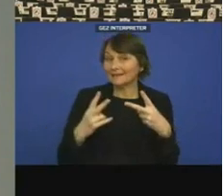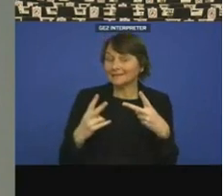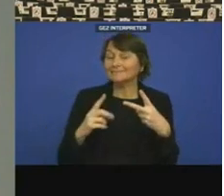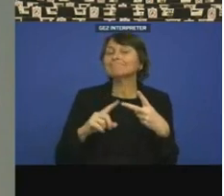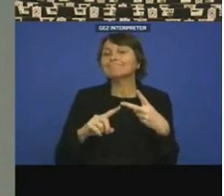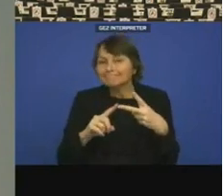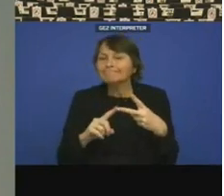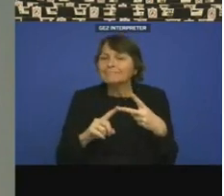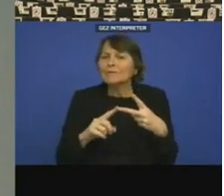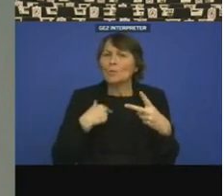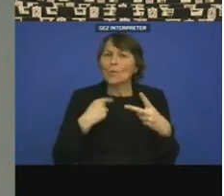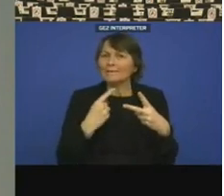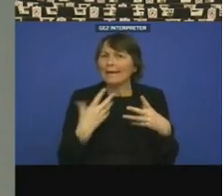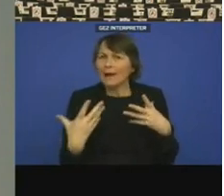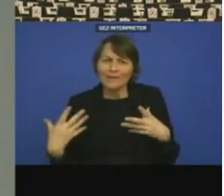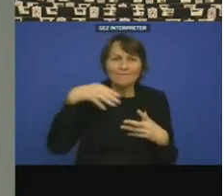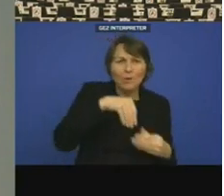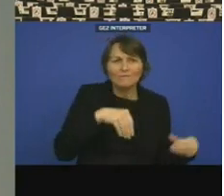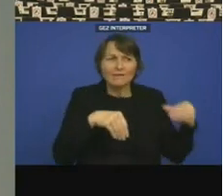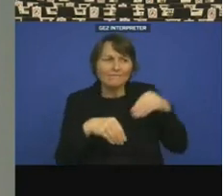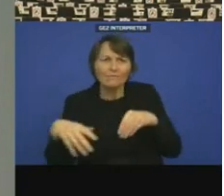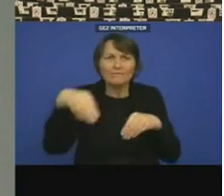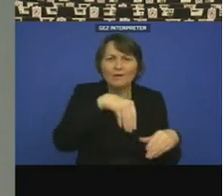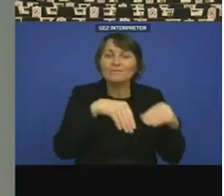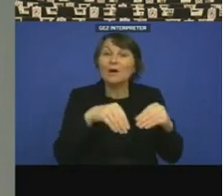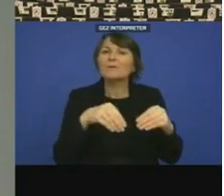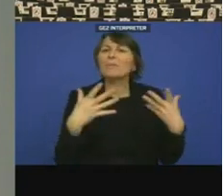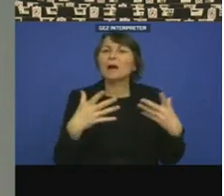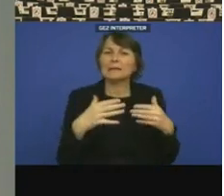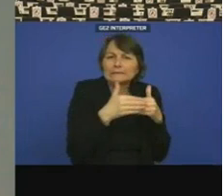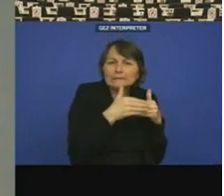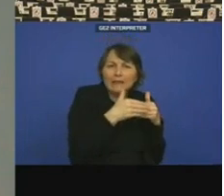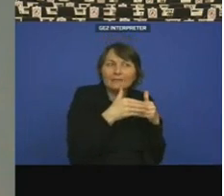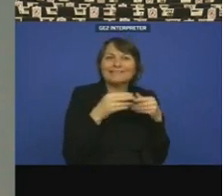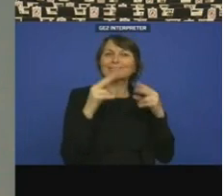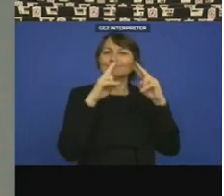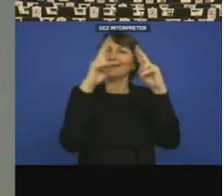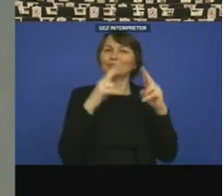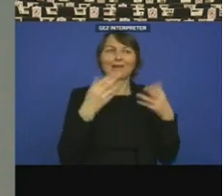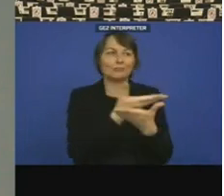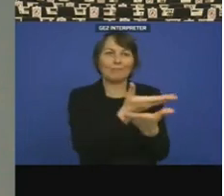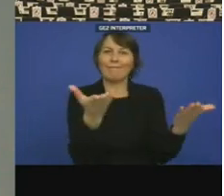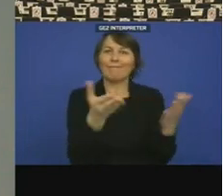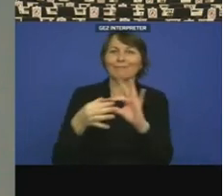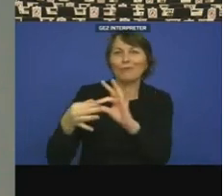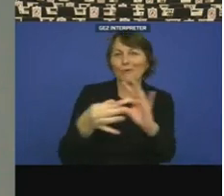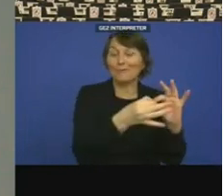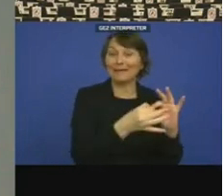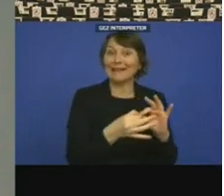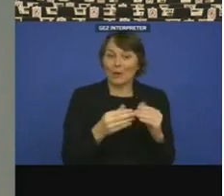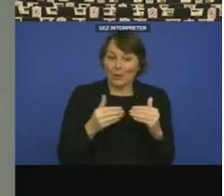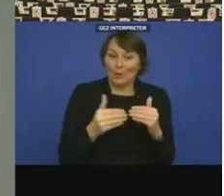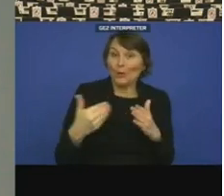to make Erasmus Plus more open to international cooperation. This is why we are launching a new call to build